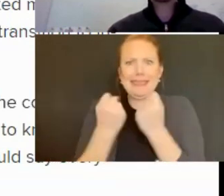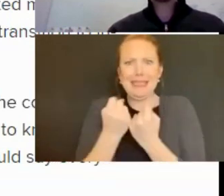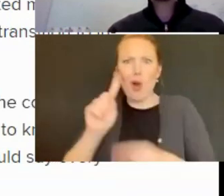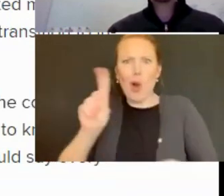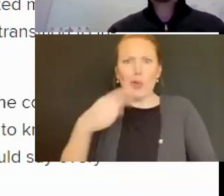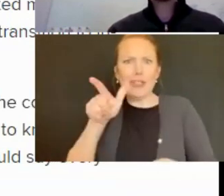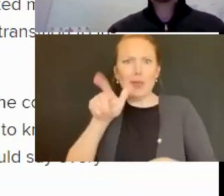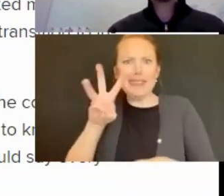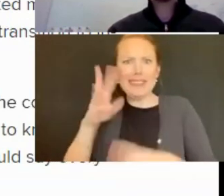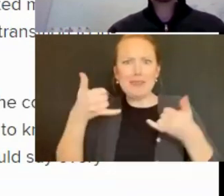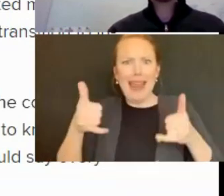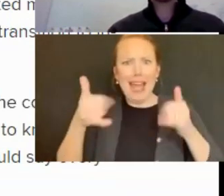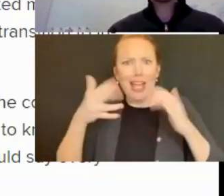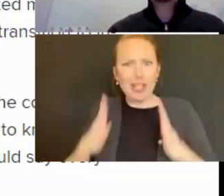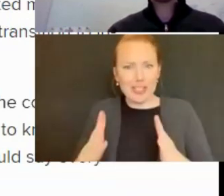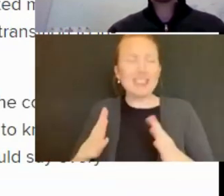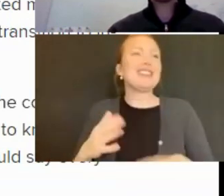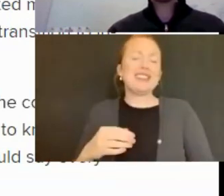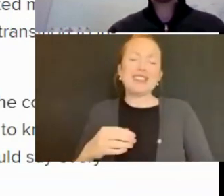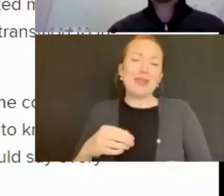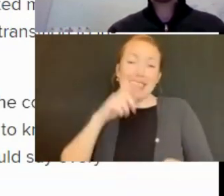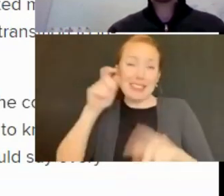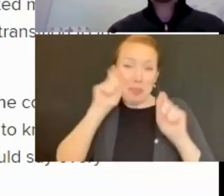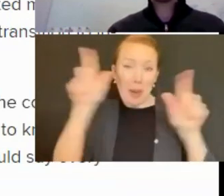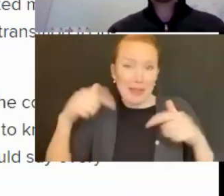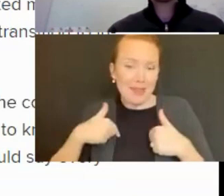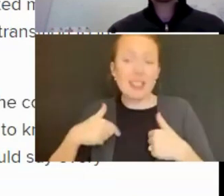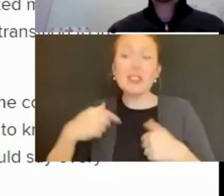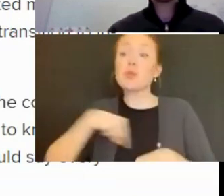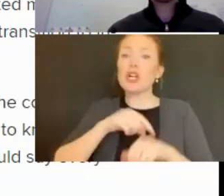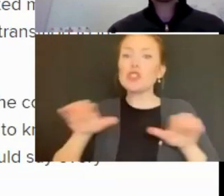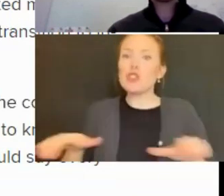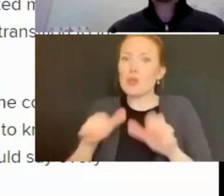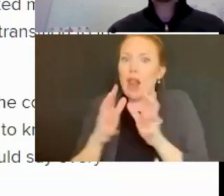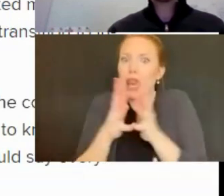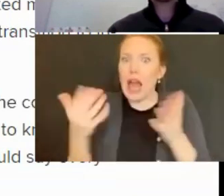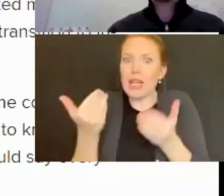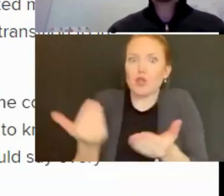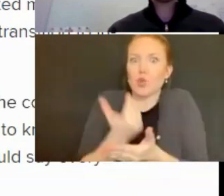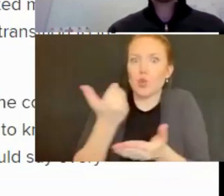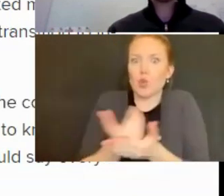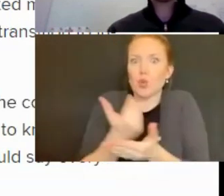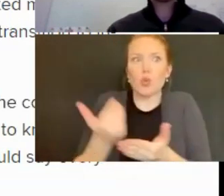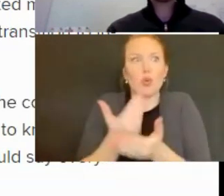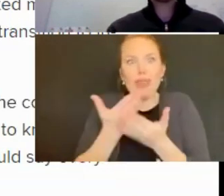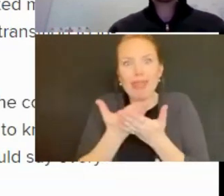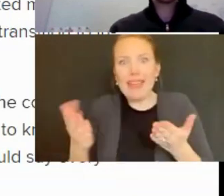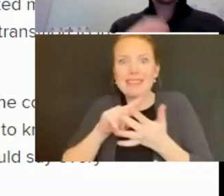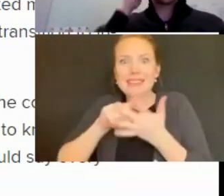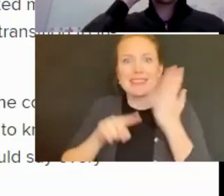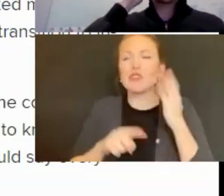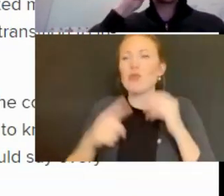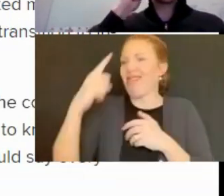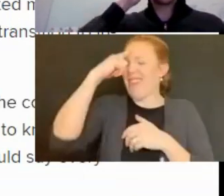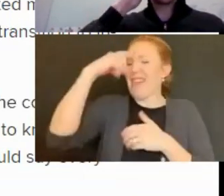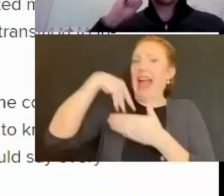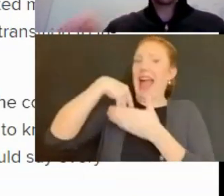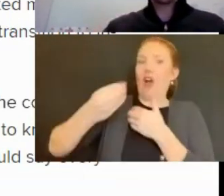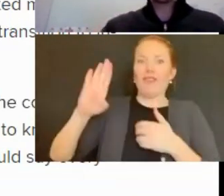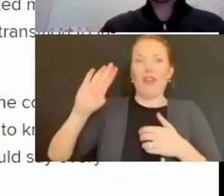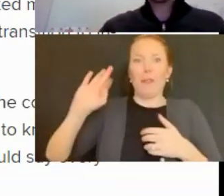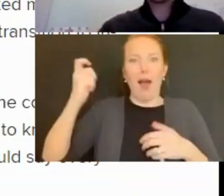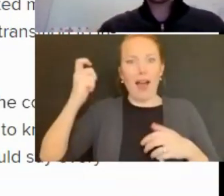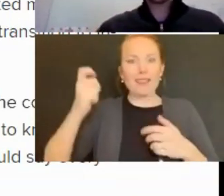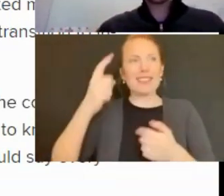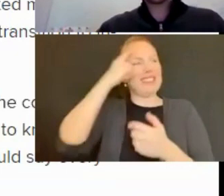stuff. This doesn't surprise me because we're doing a lot of things that teams have never done before to get outside the box and really just try to be the